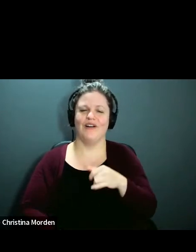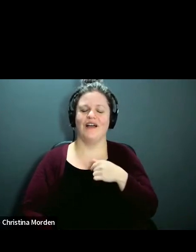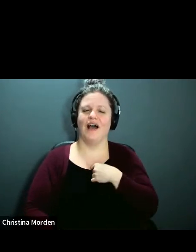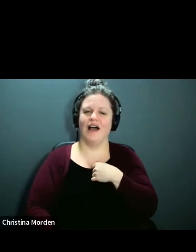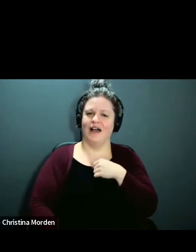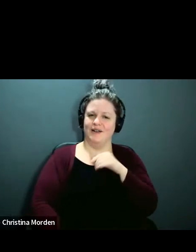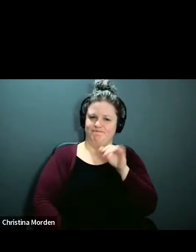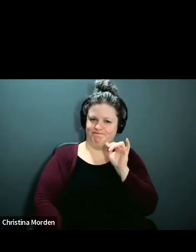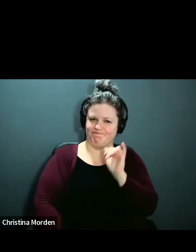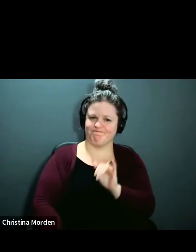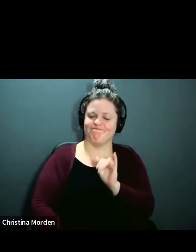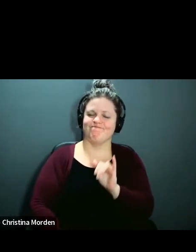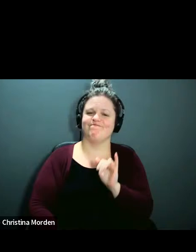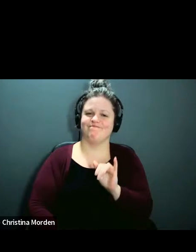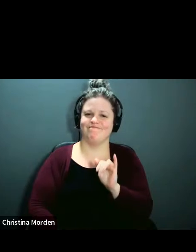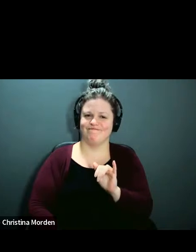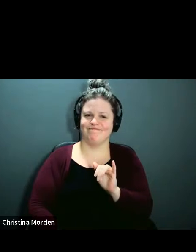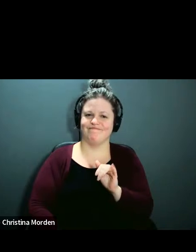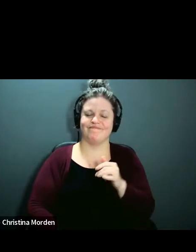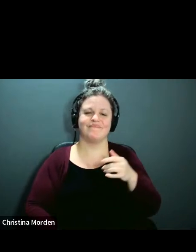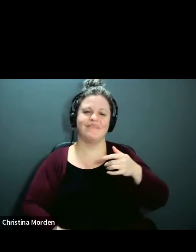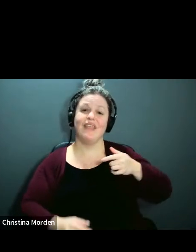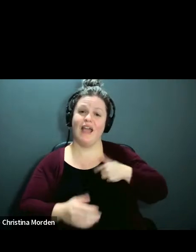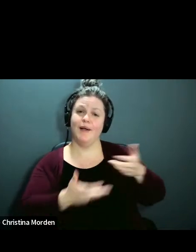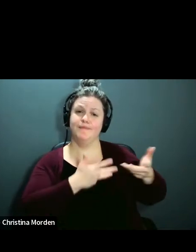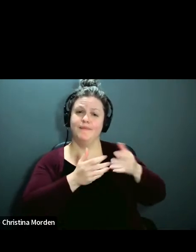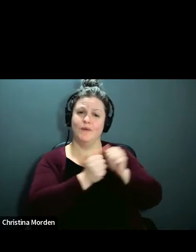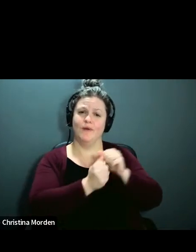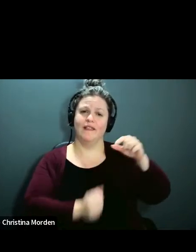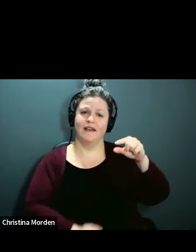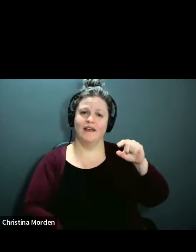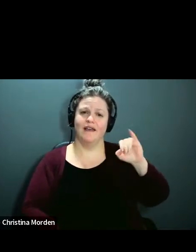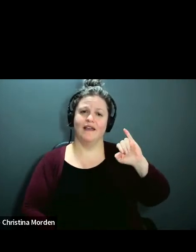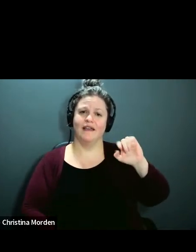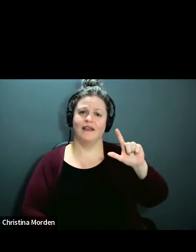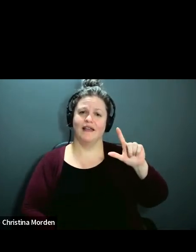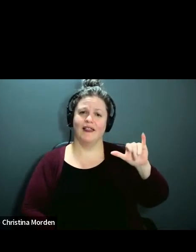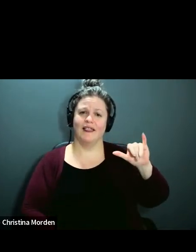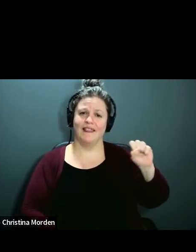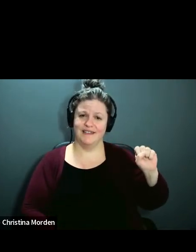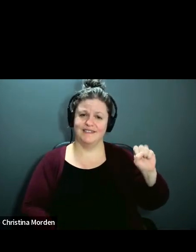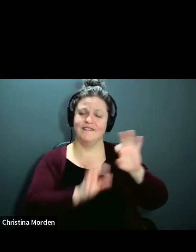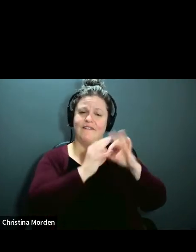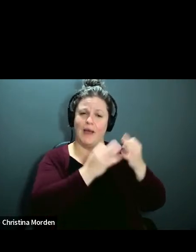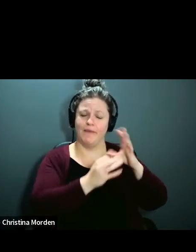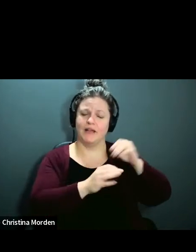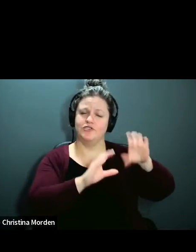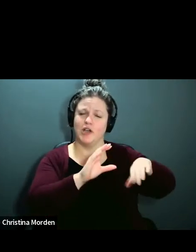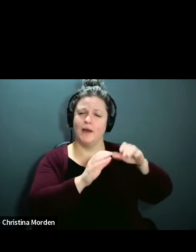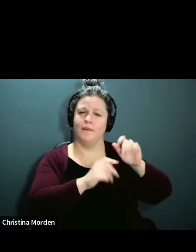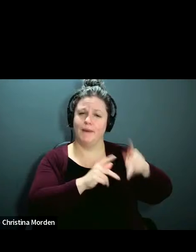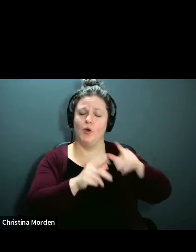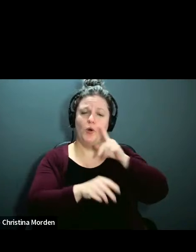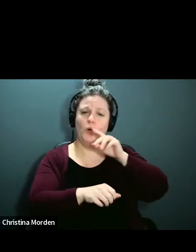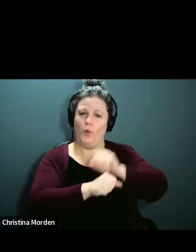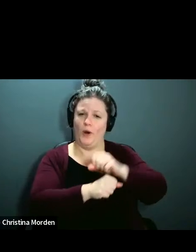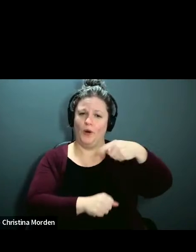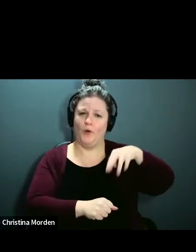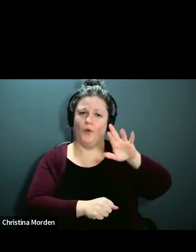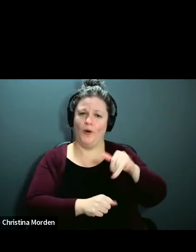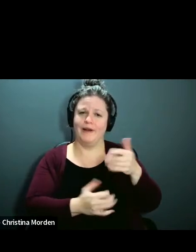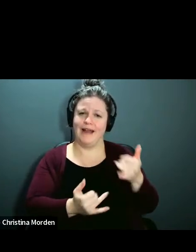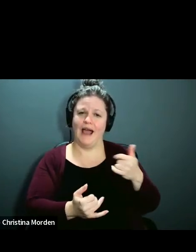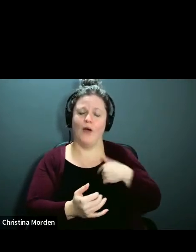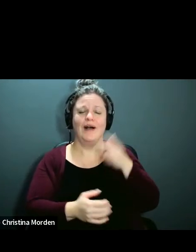similar sense of in talking with the Gillis Family and and many of the the people who work at the Quarry now of their this um